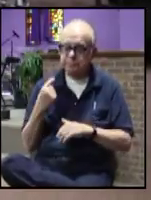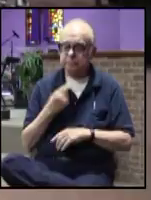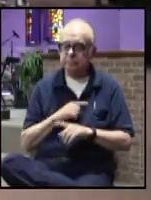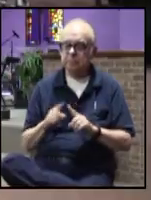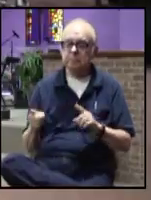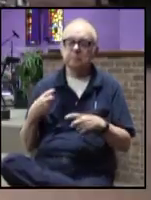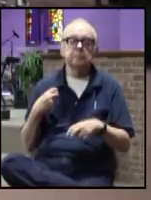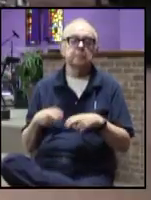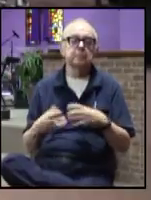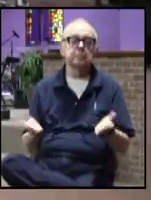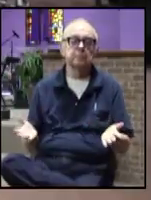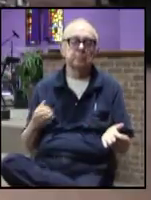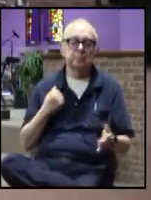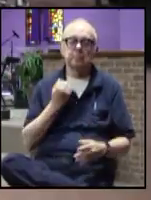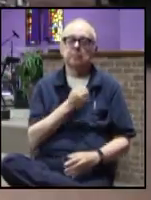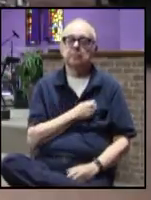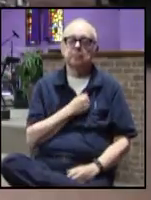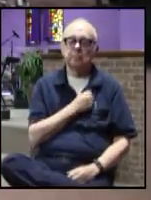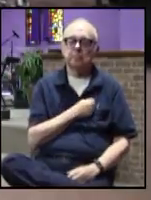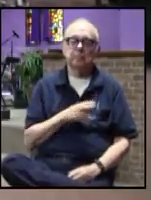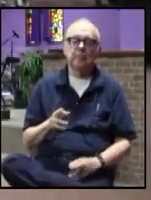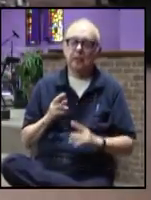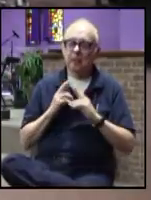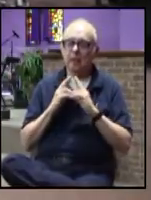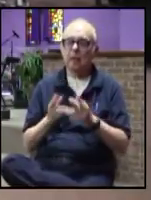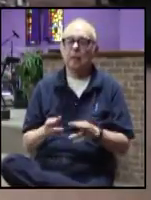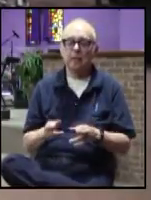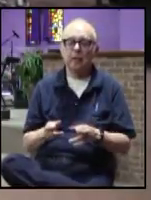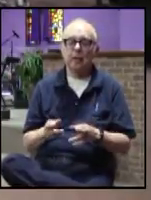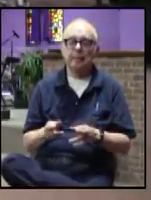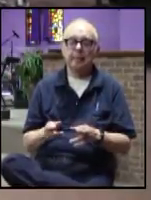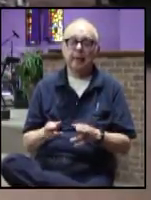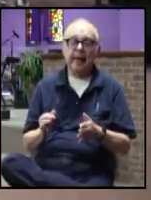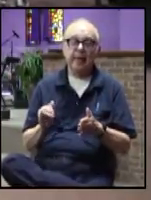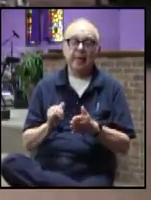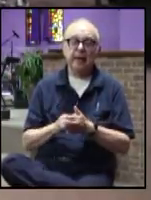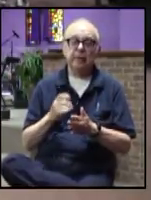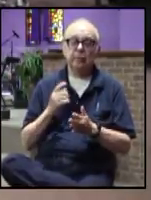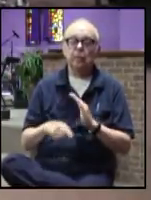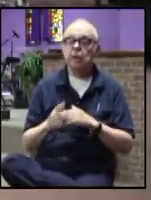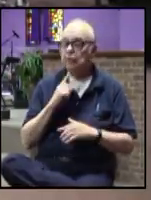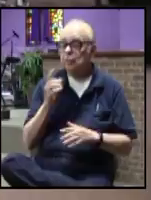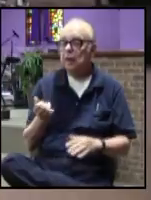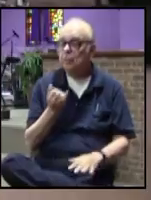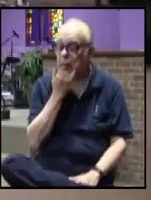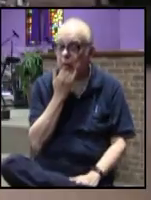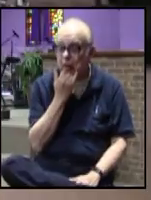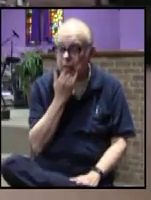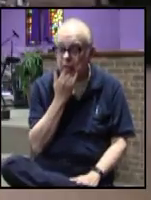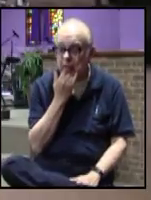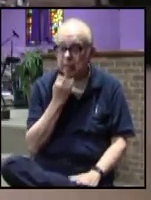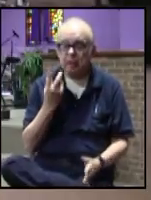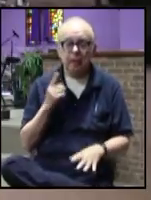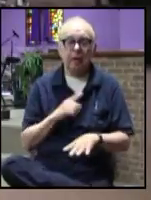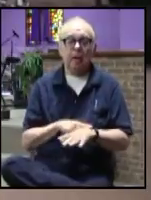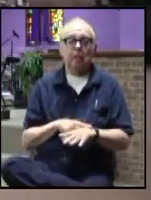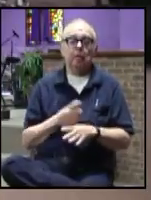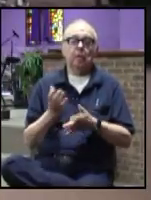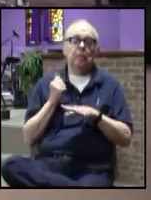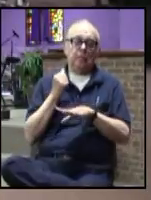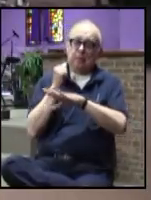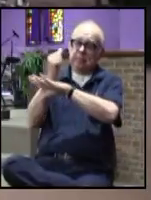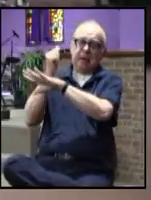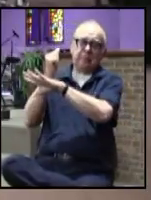the problem is, our attitude and our response is what's wrong. And so many times we want to put the blame